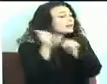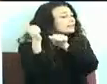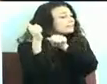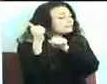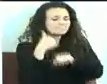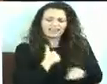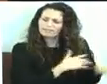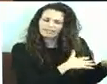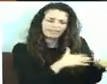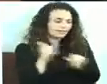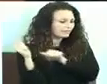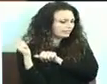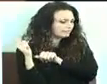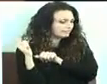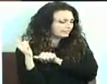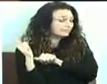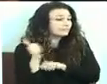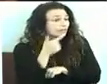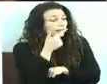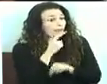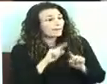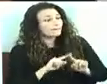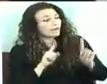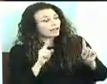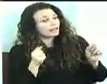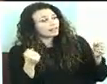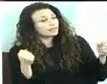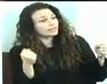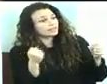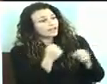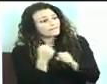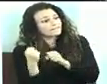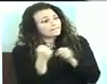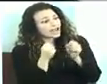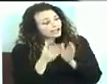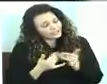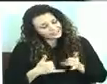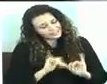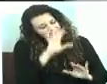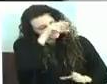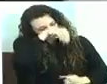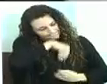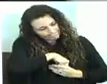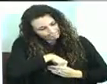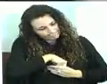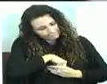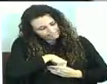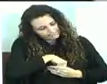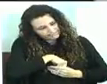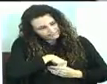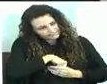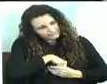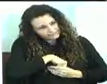I am leaving, but the fighter still remains.